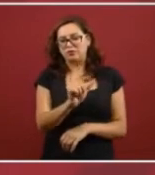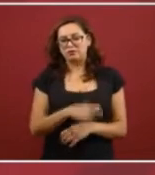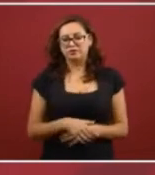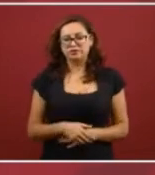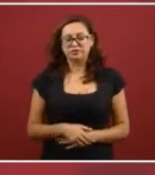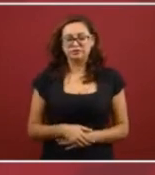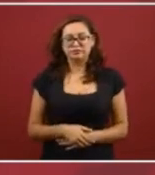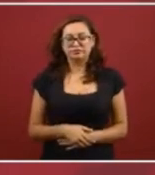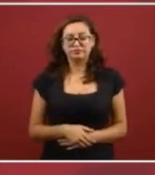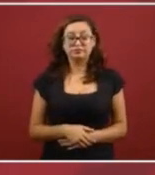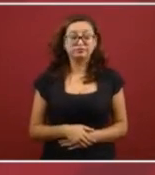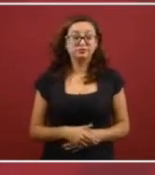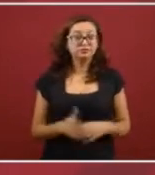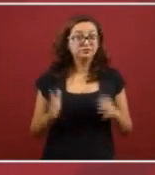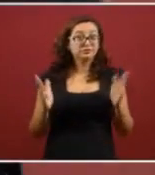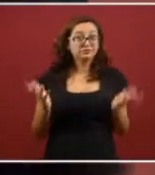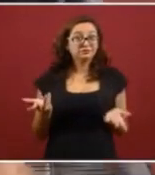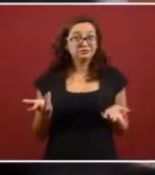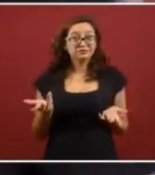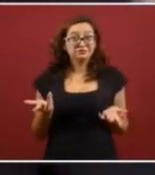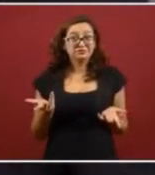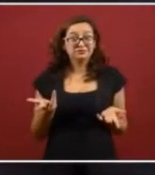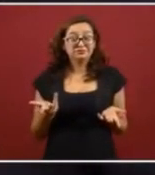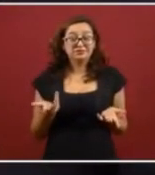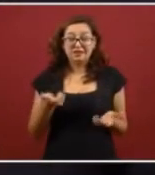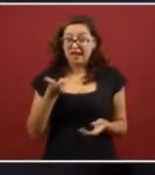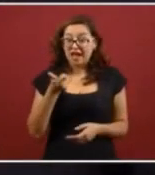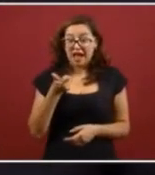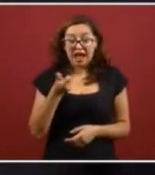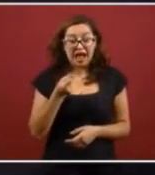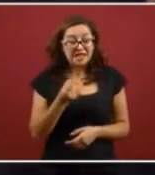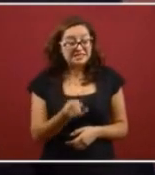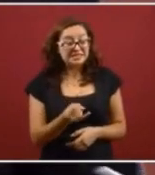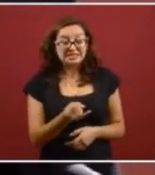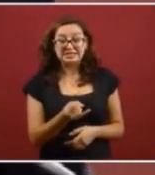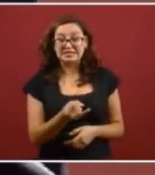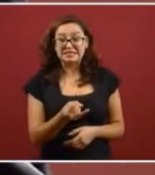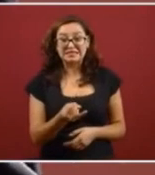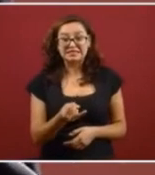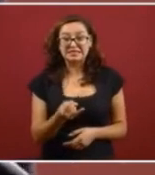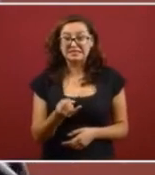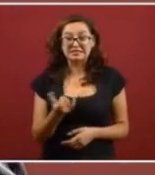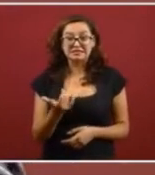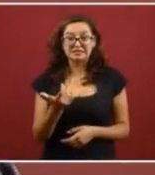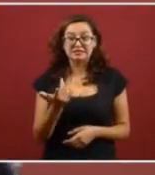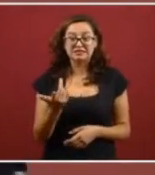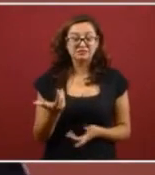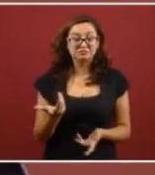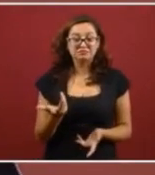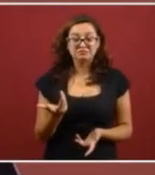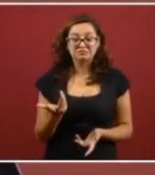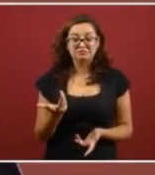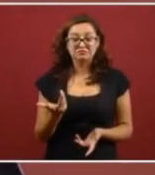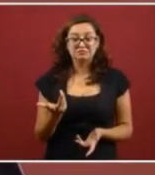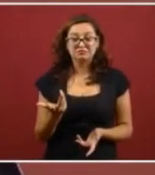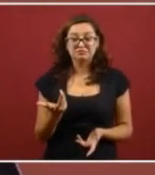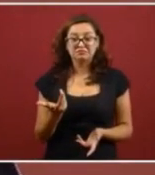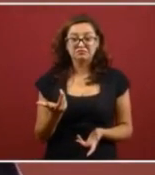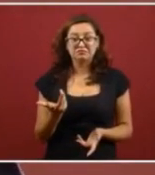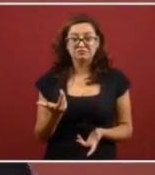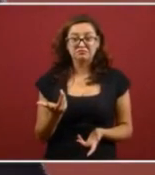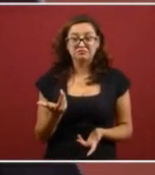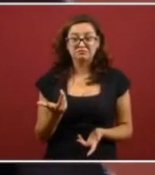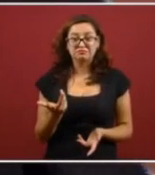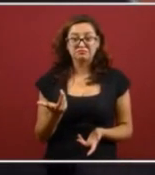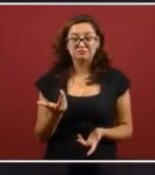Y Hacienda, and Hacienda hundida, was llena full de